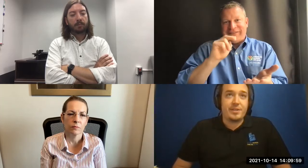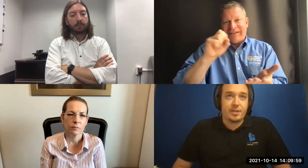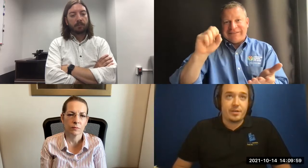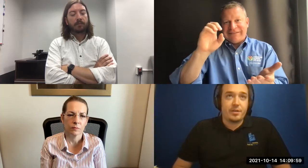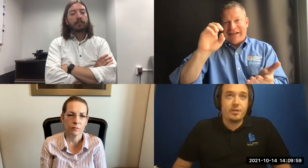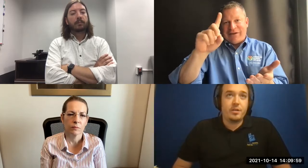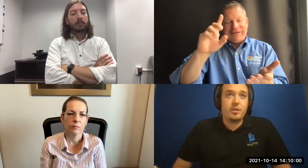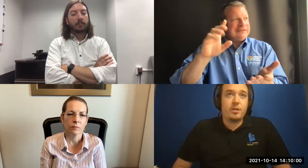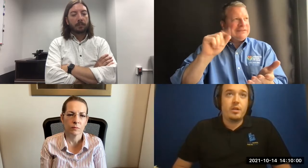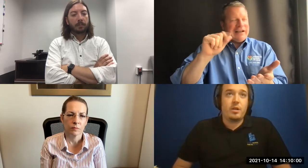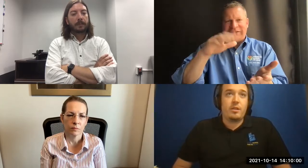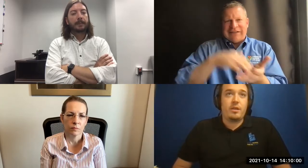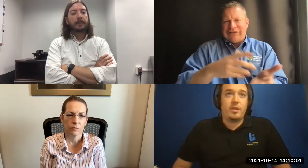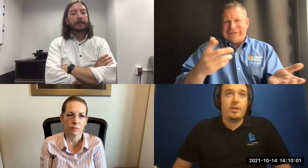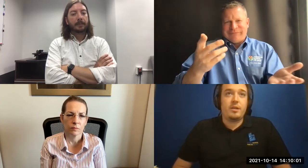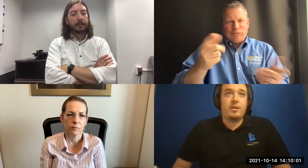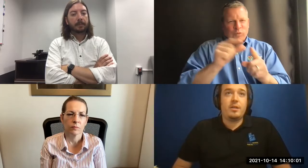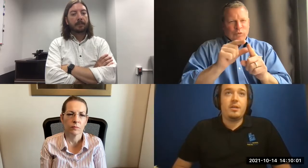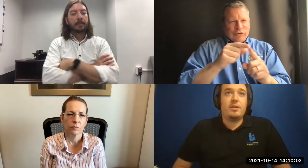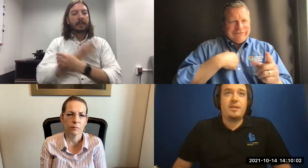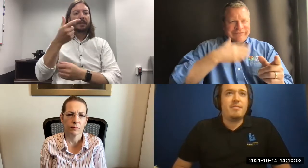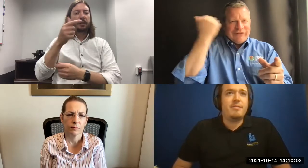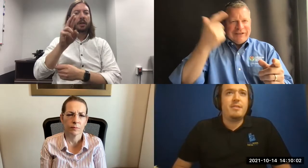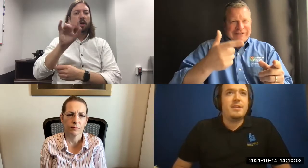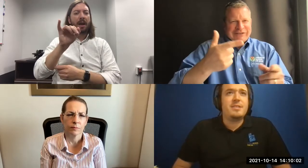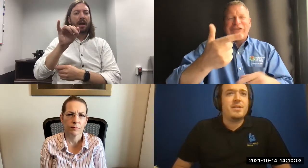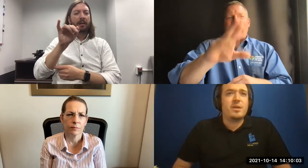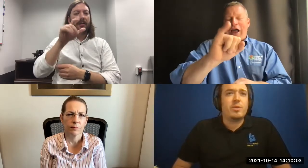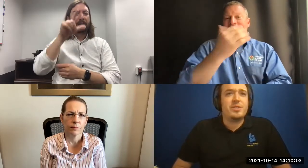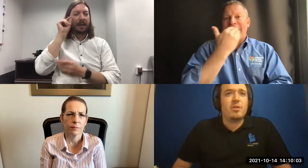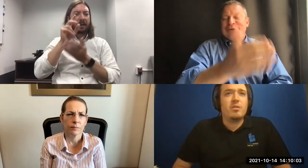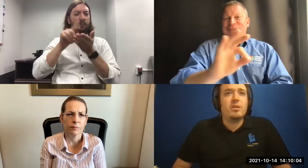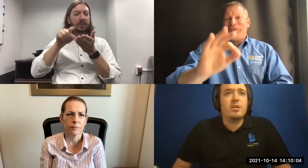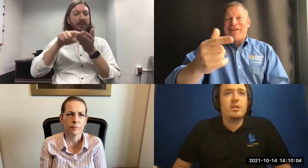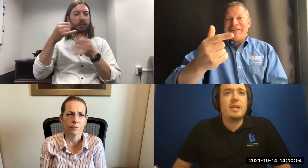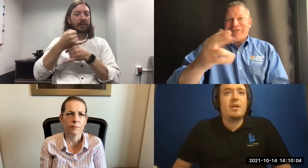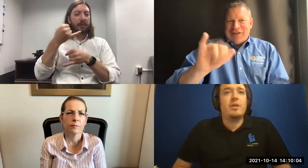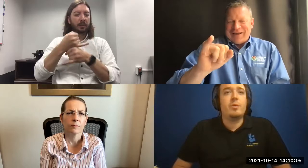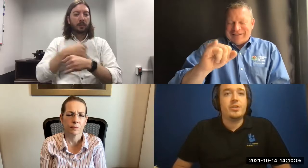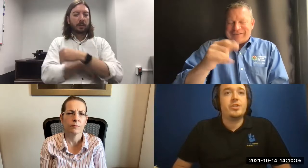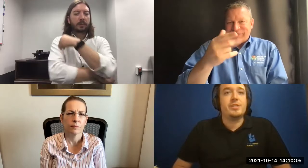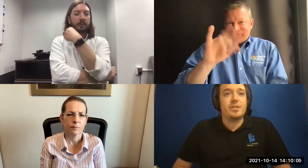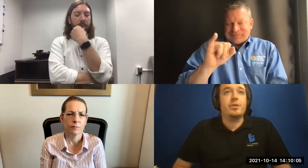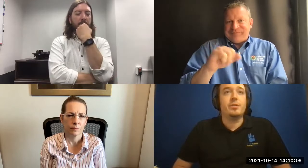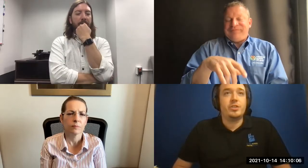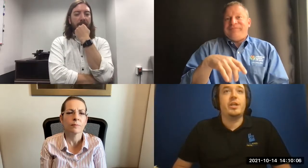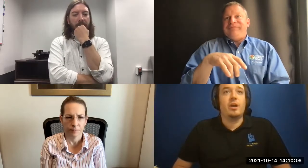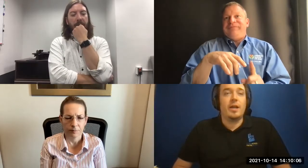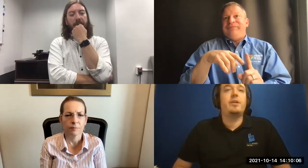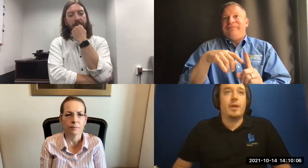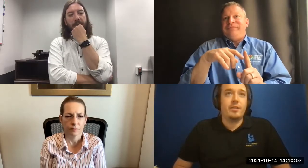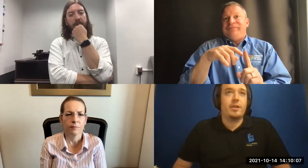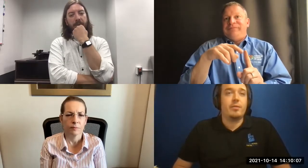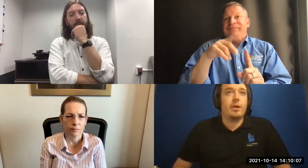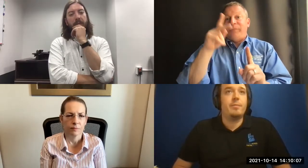had their data center, the Deafness Data Center, what is it called? Gallaudet Research Institute,